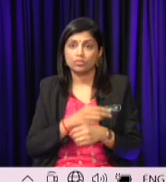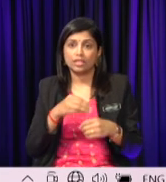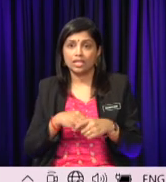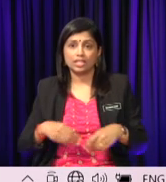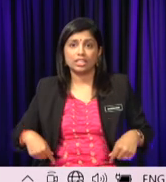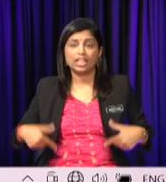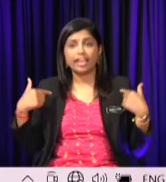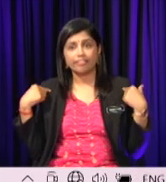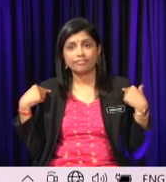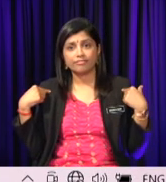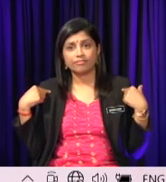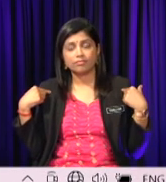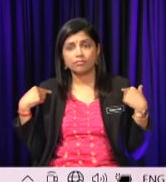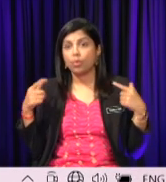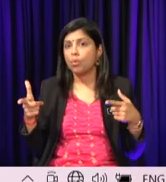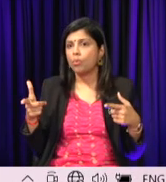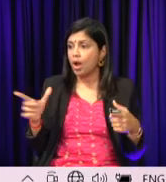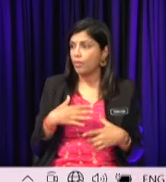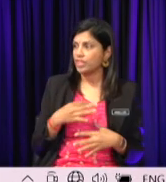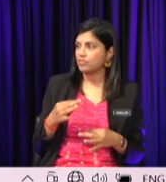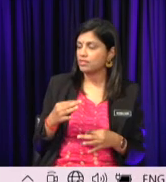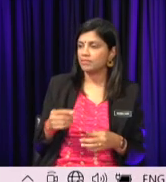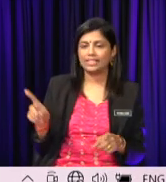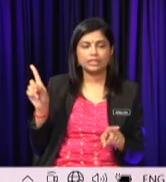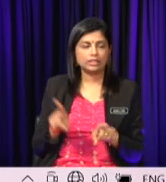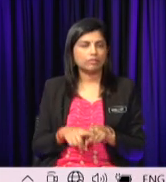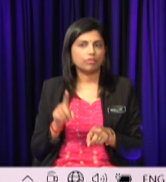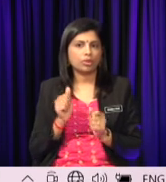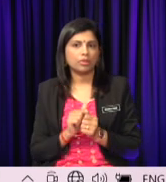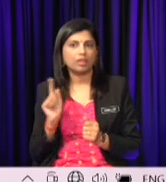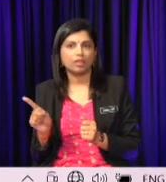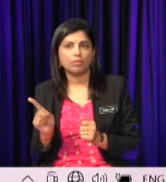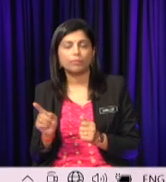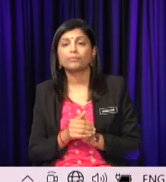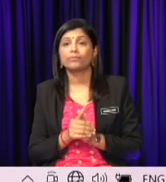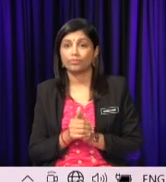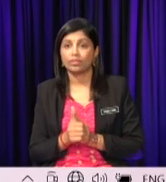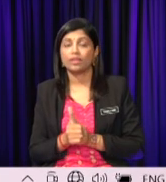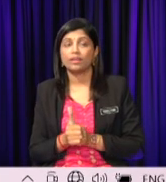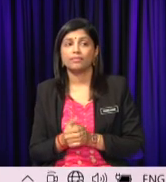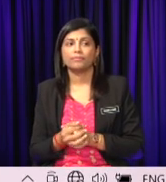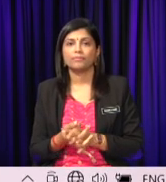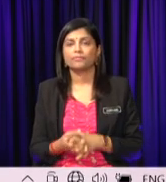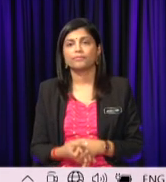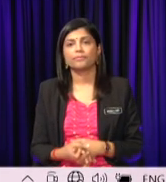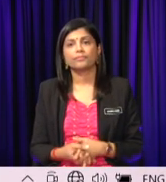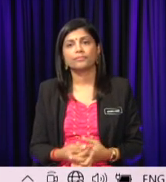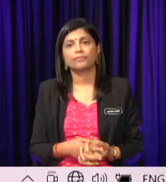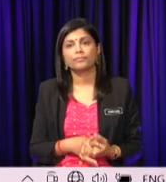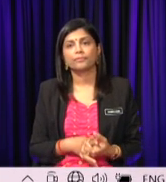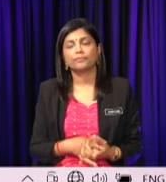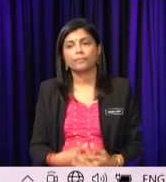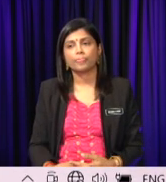an interesting topic. Oh, I agree with what you say. And in the end, I would just like to highlight here a